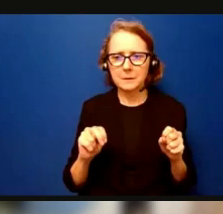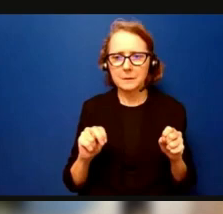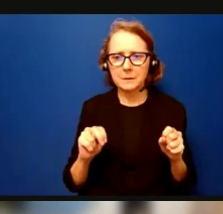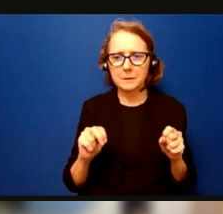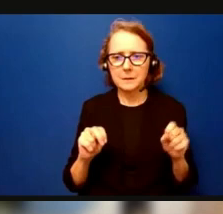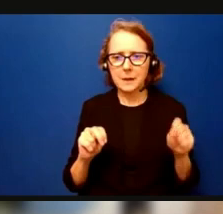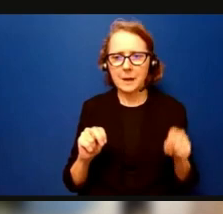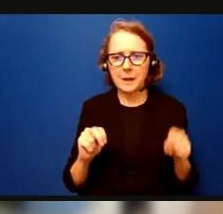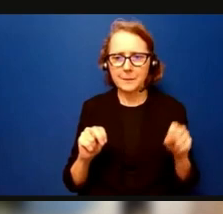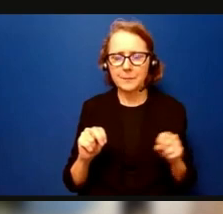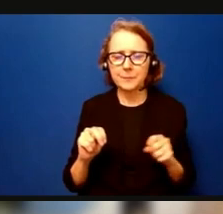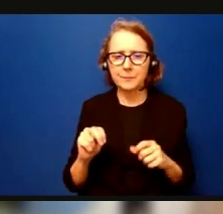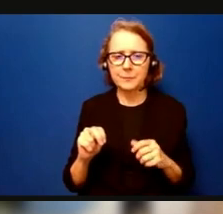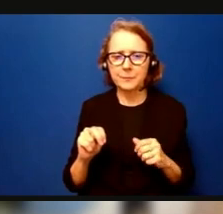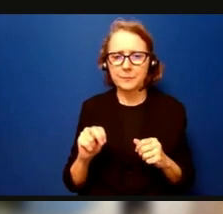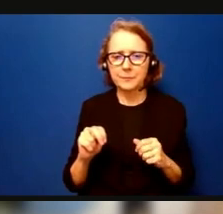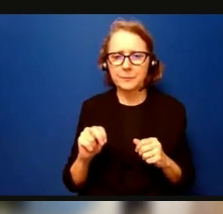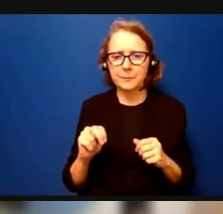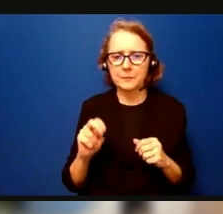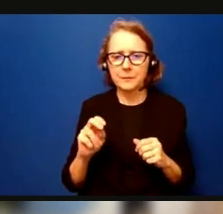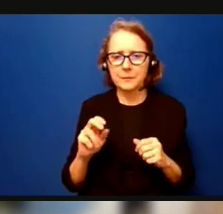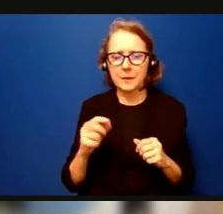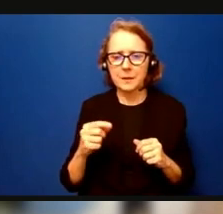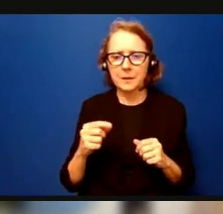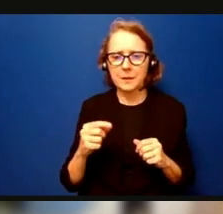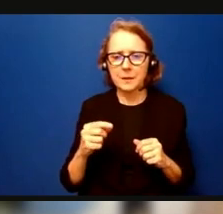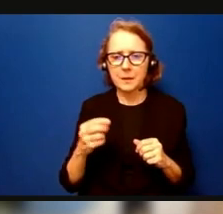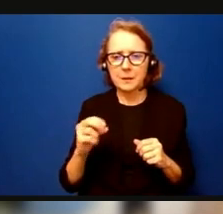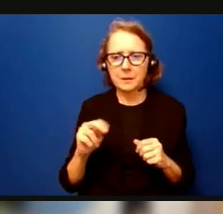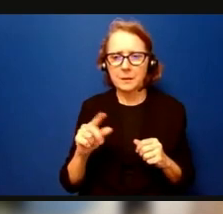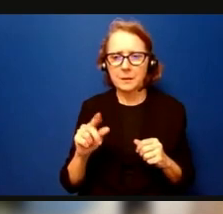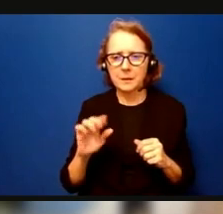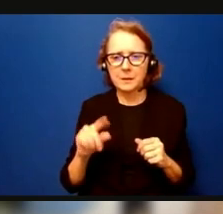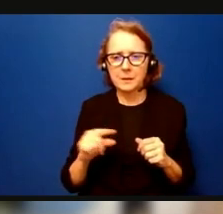Aye. Councilor Gonzalez. Aye.